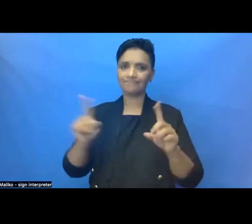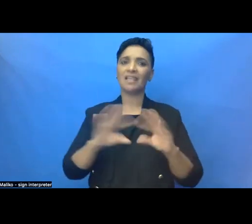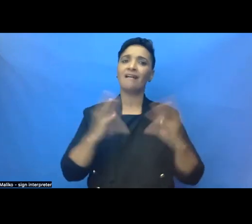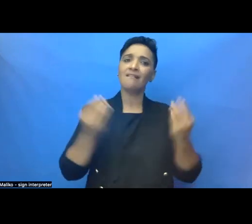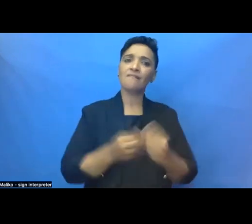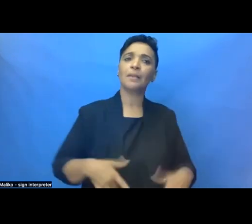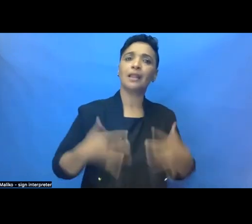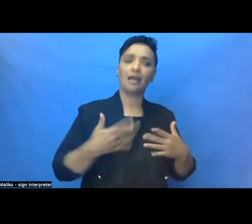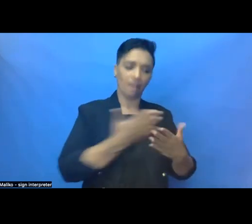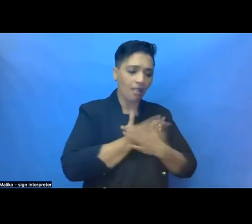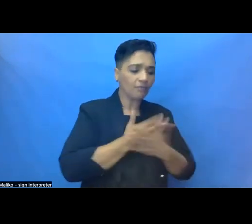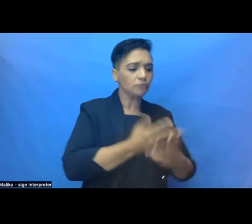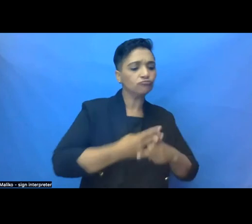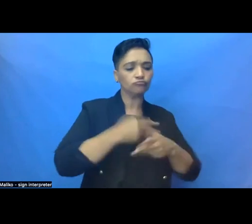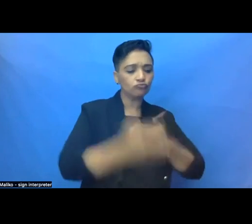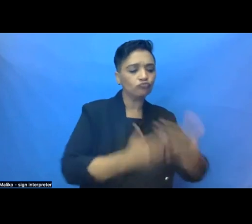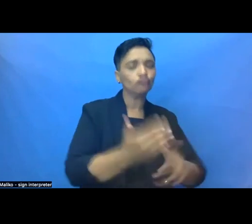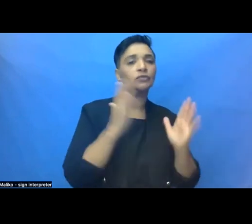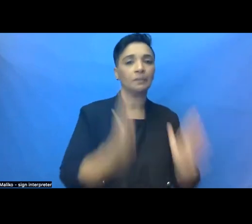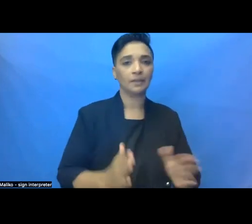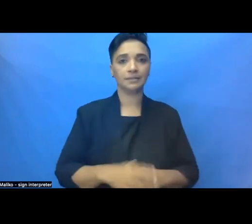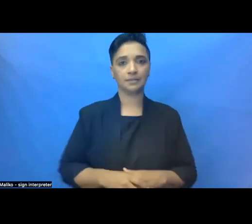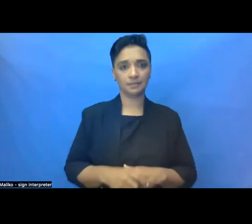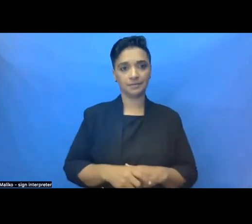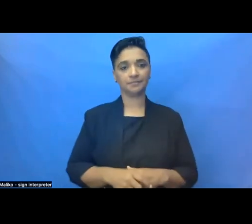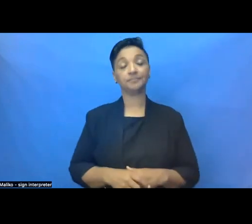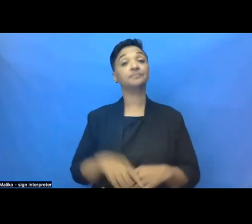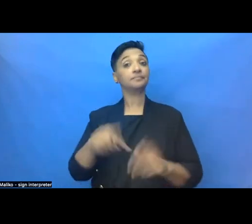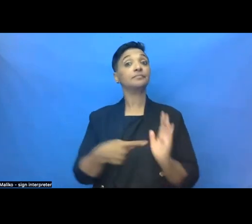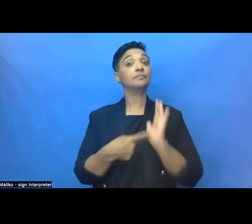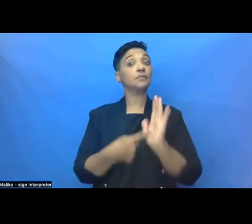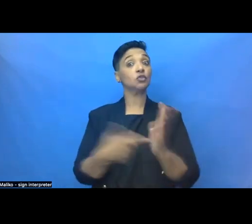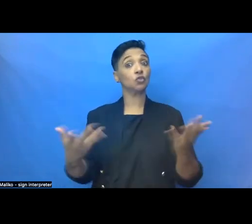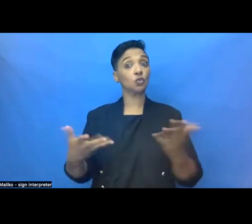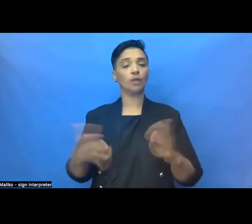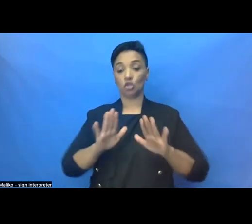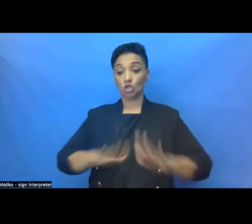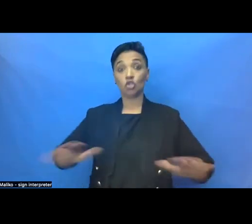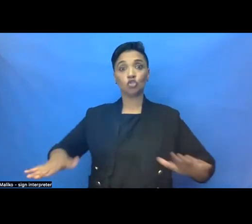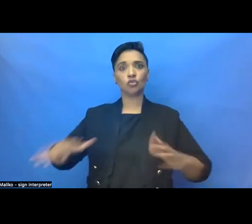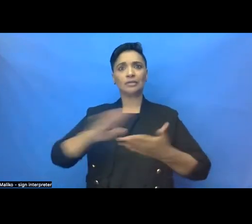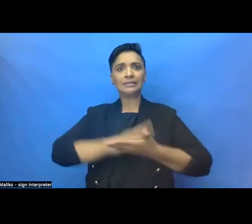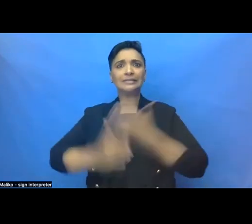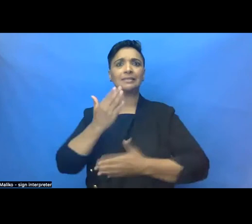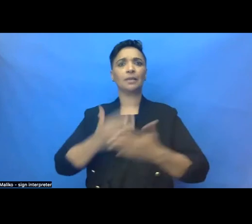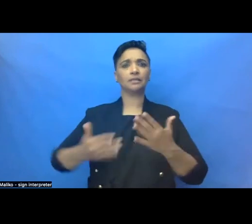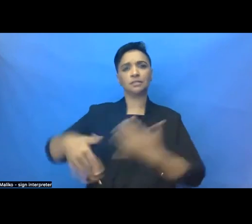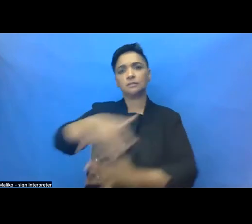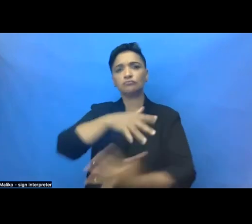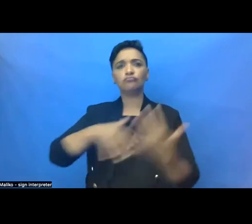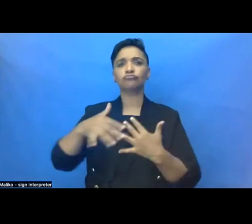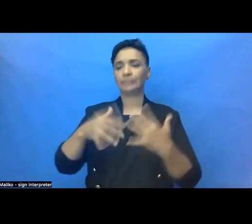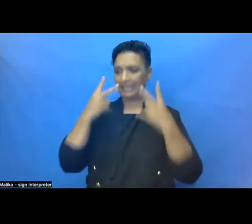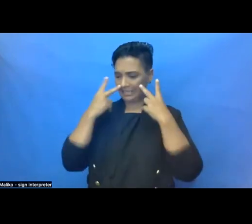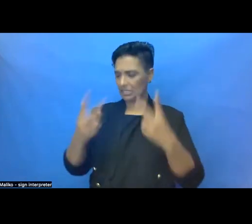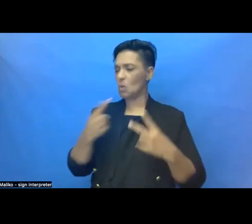our discussion today demonstrates, the war denuded the detrimental situation of children with disabilities, especially those placed in institutions